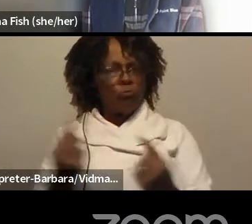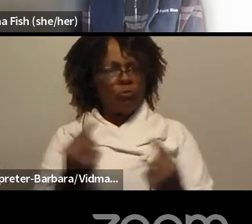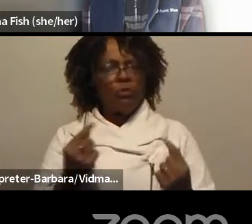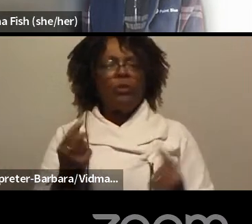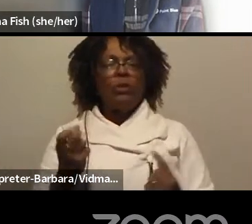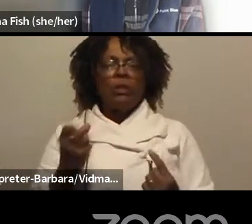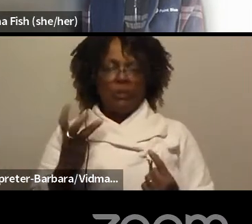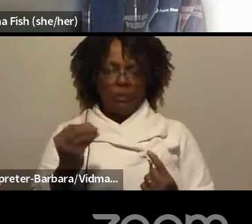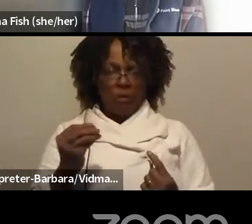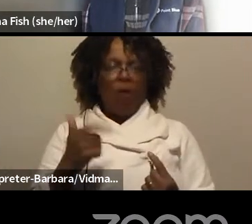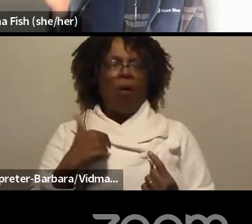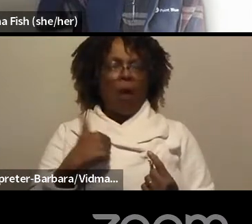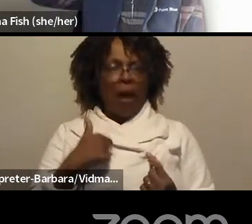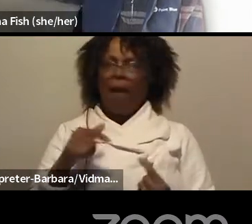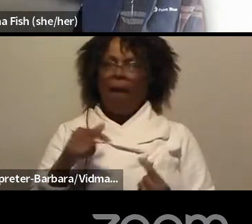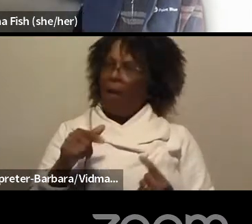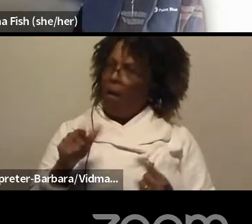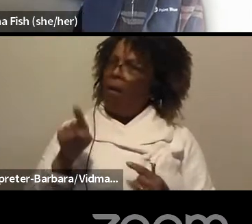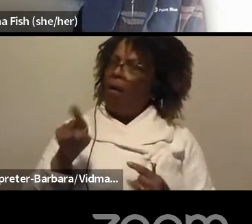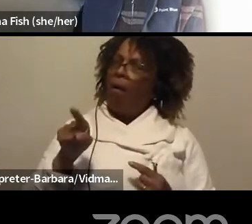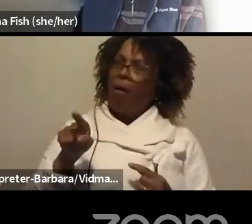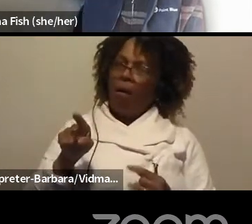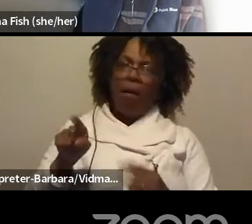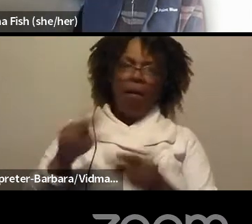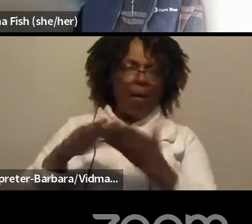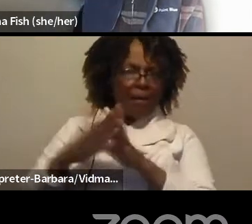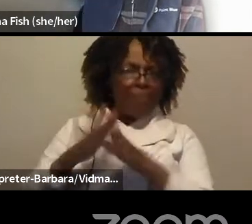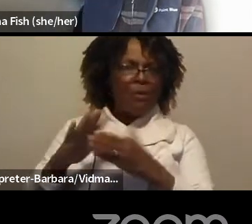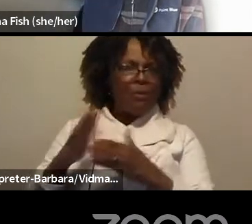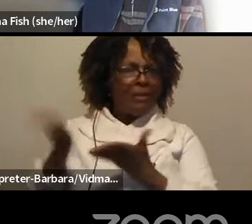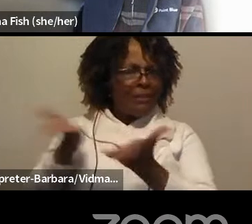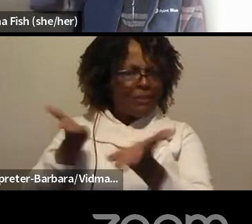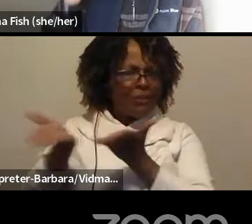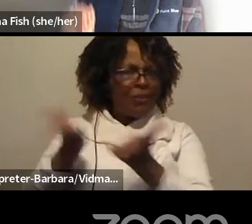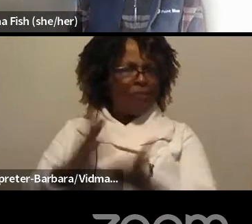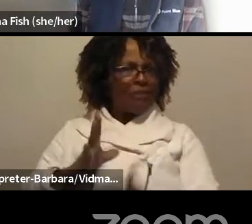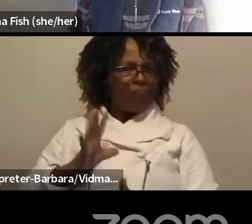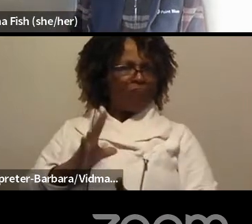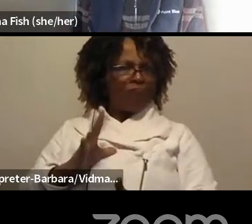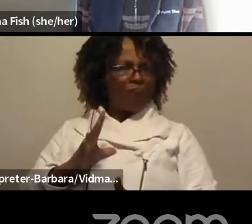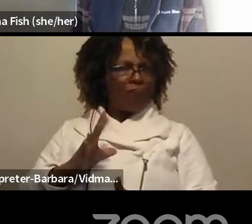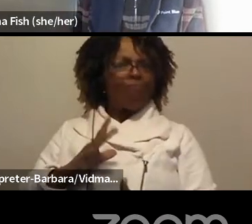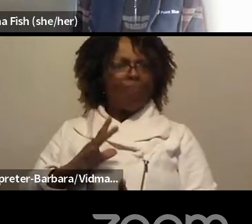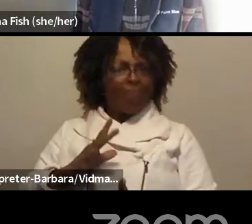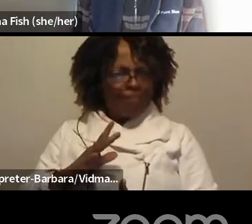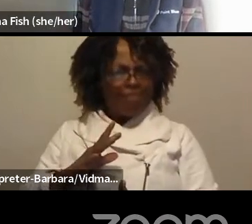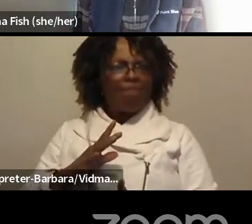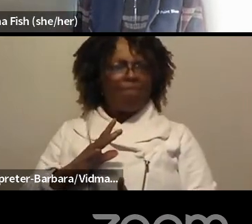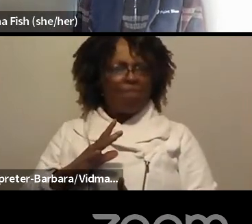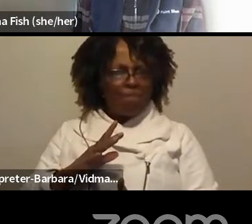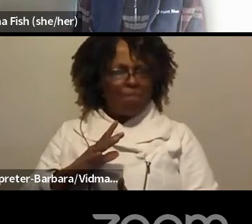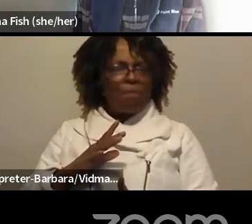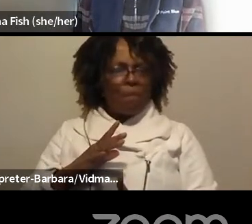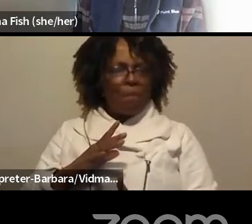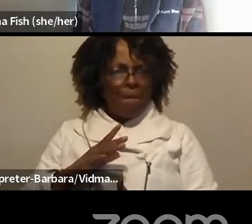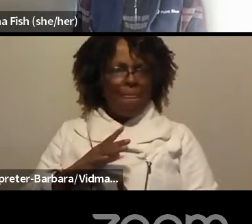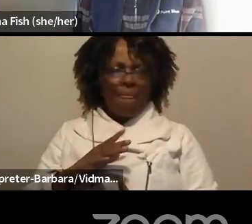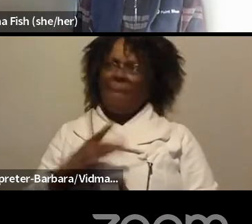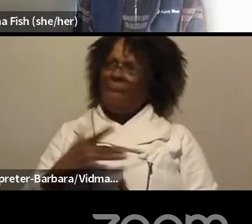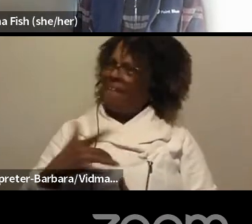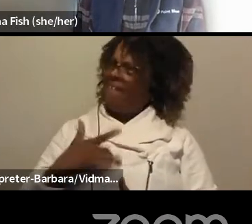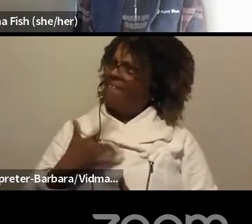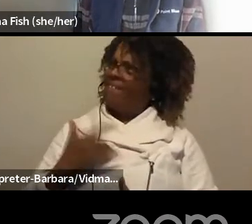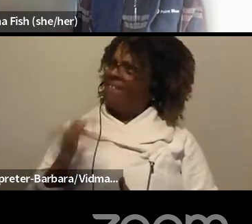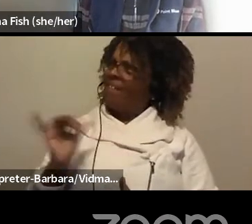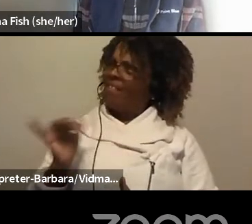community service, I started to do things like my second year for my birthday, I went out and passed out like these goodie